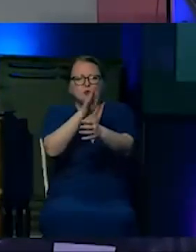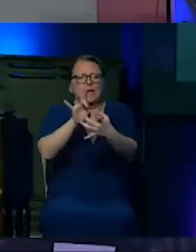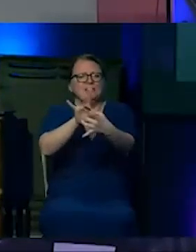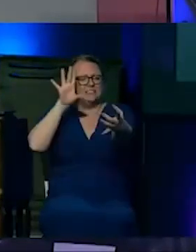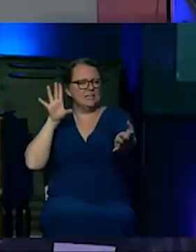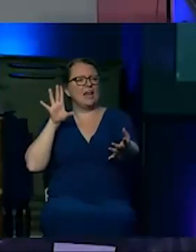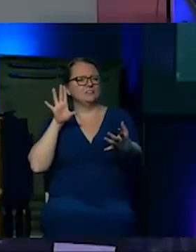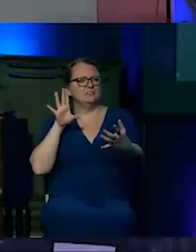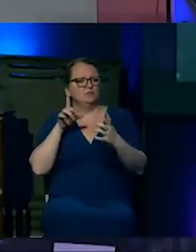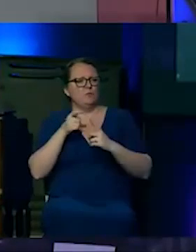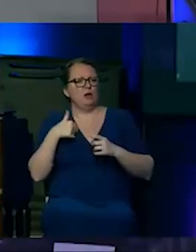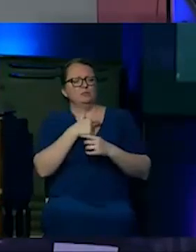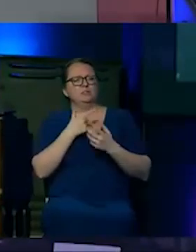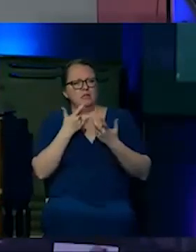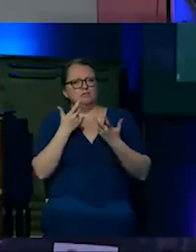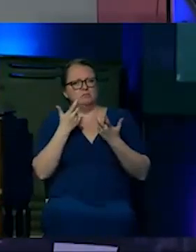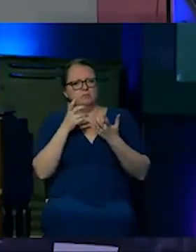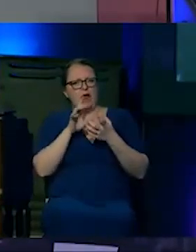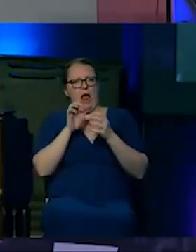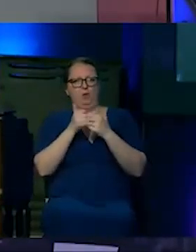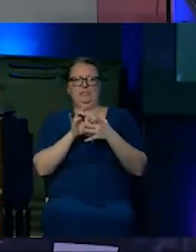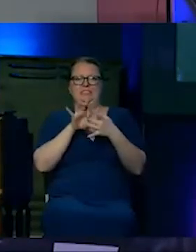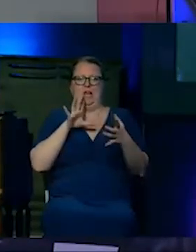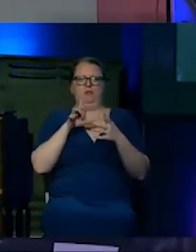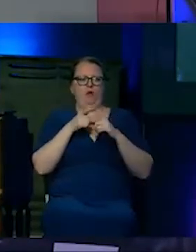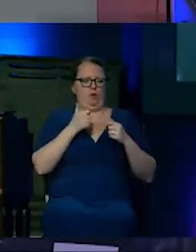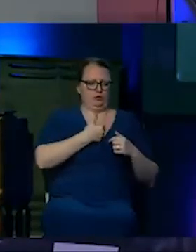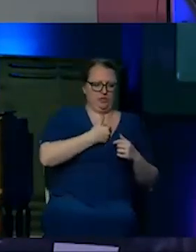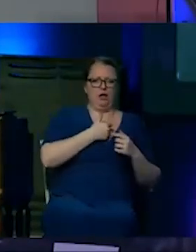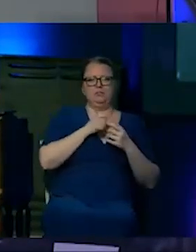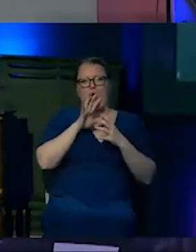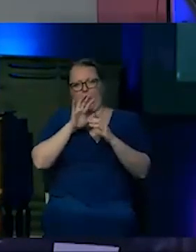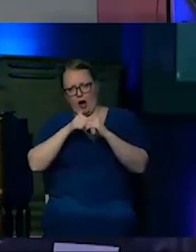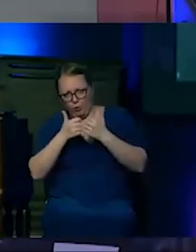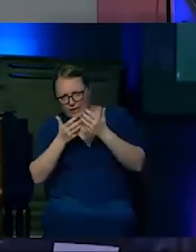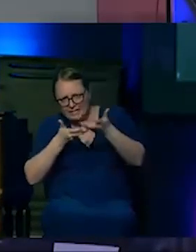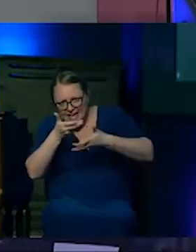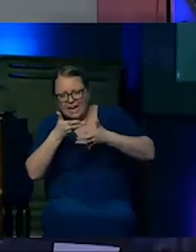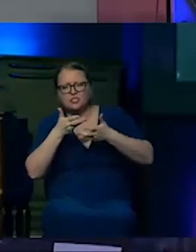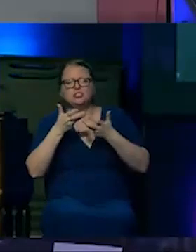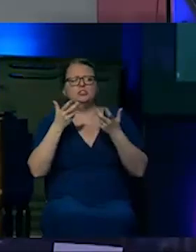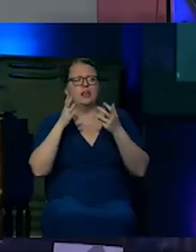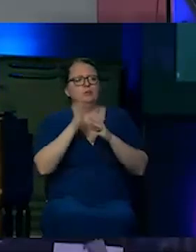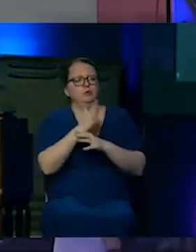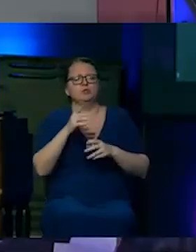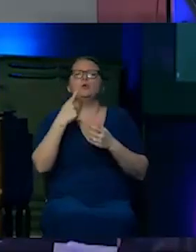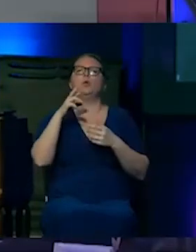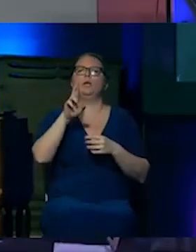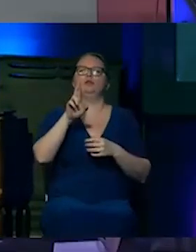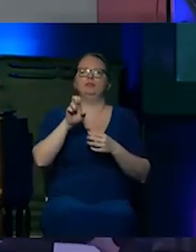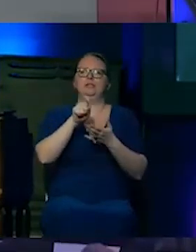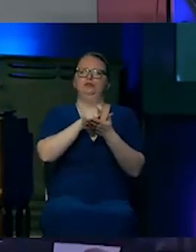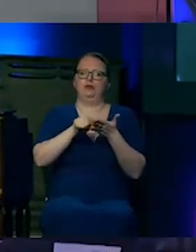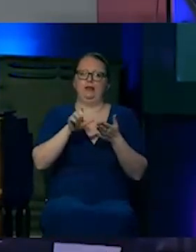then translated to the way we engaged with the music. So we rewrite the Christian